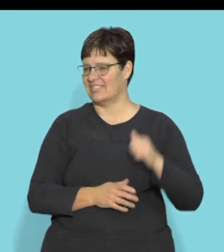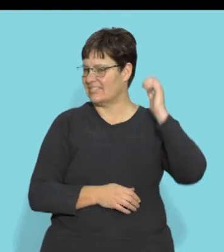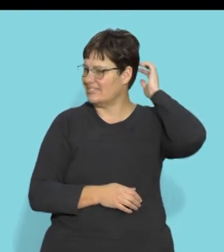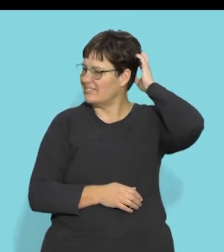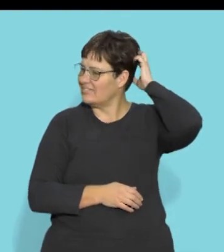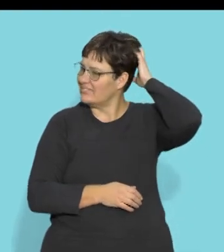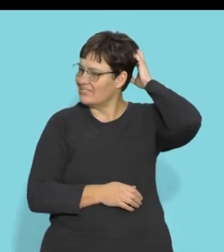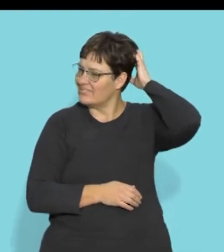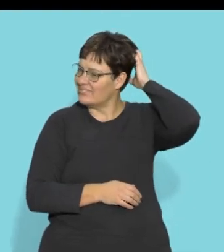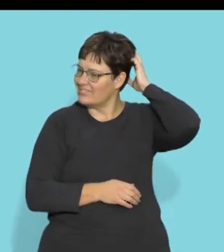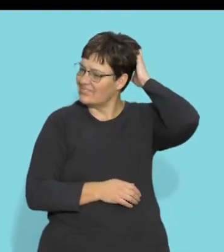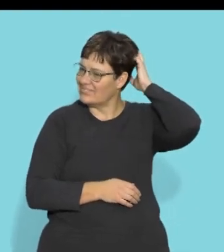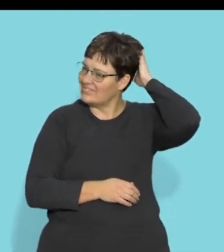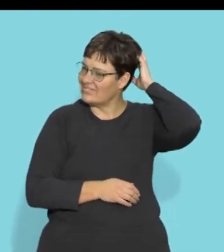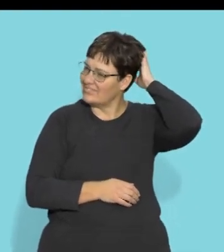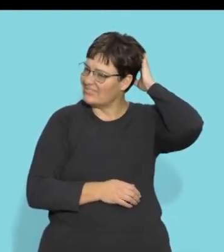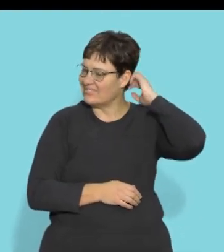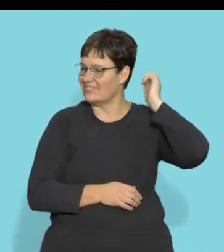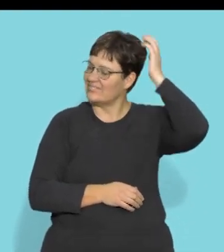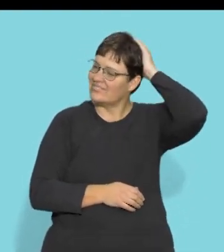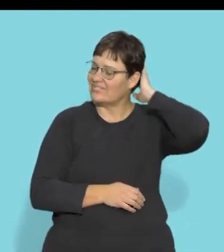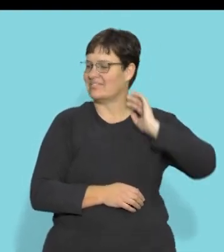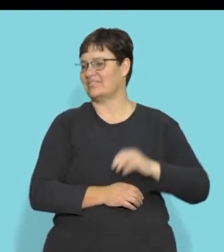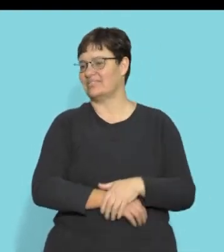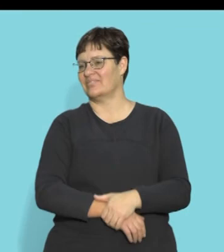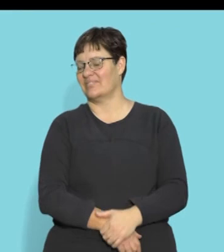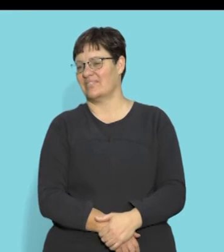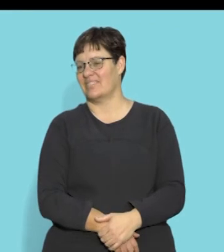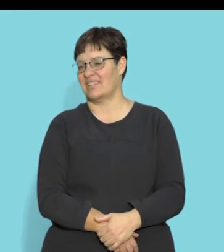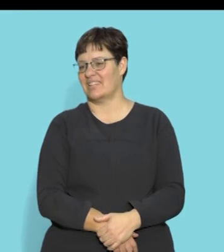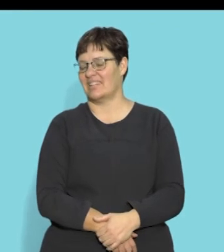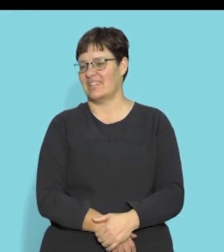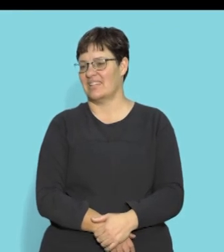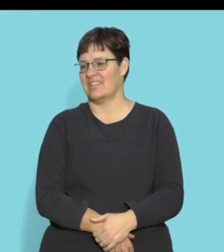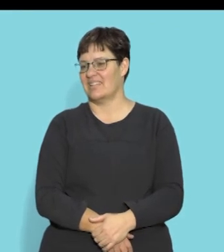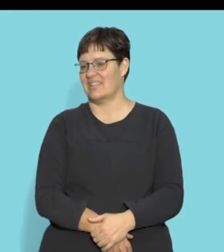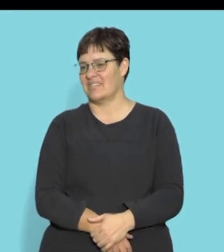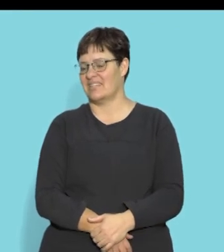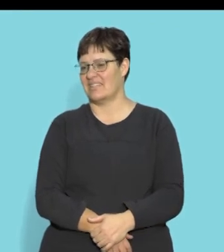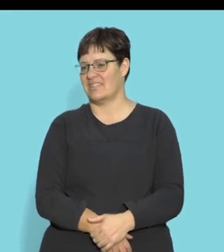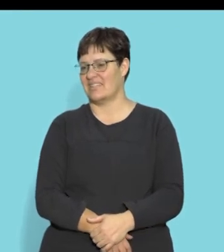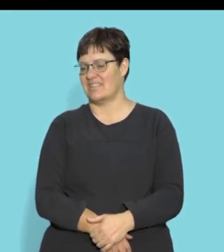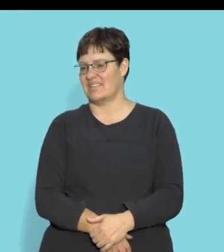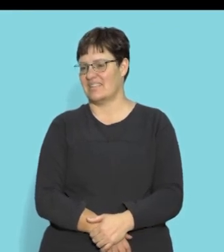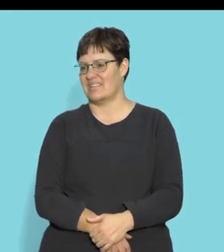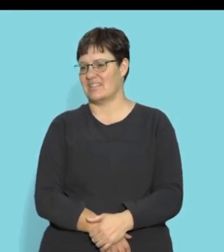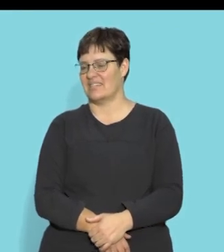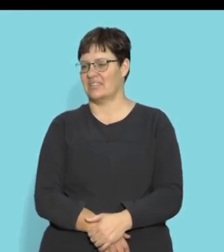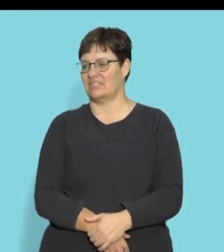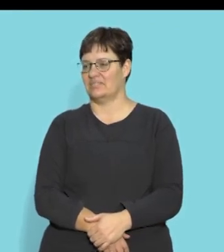Yeah, No, it just disappeared. it's there. Okay. So where did, up until the where can we